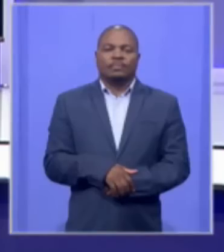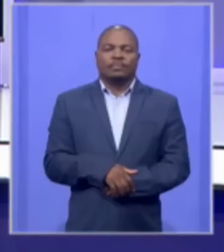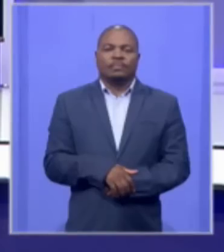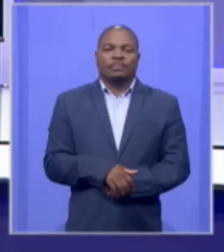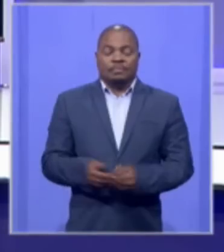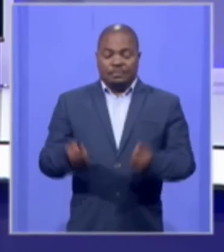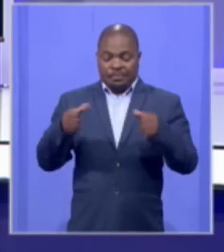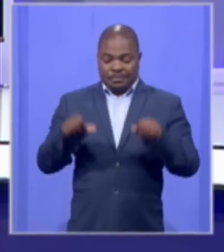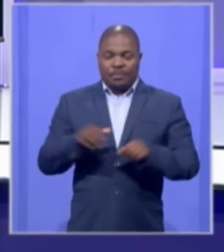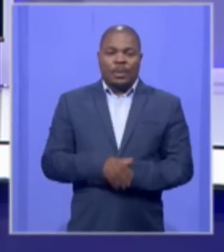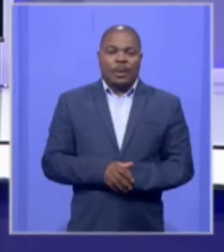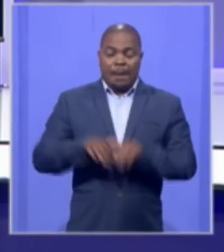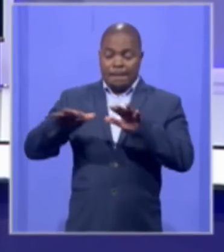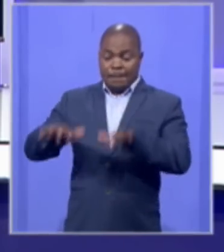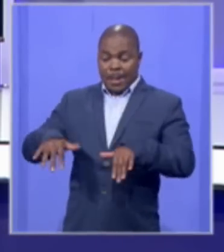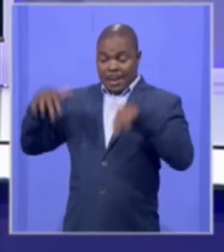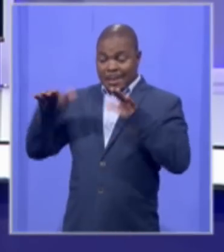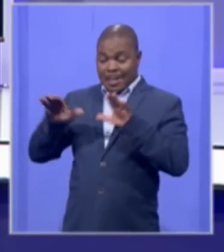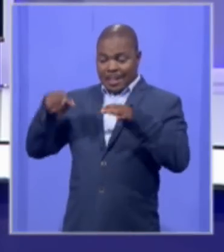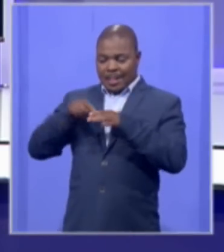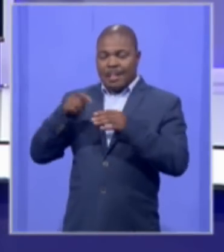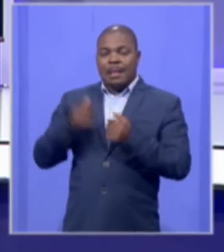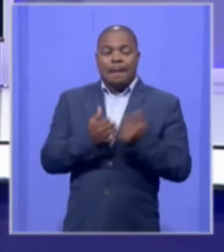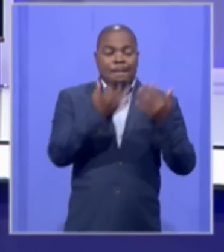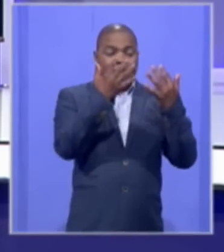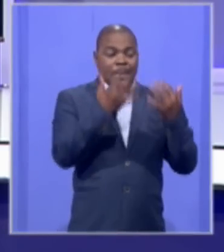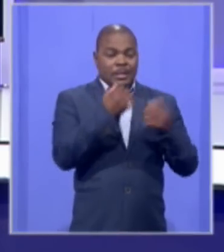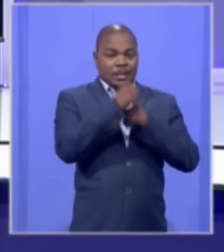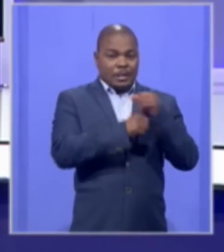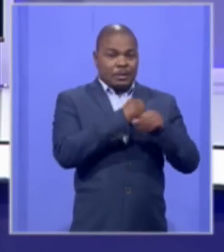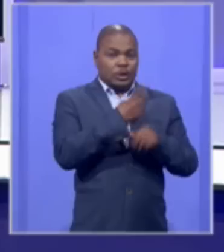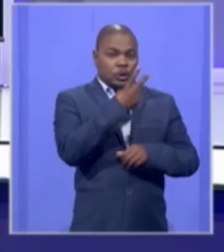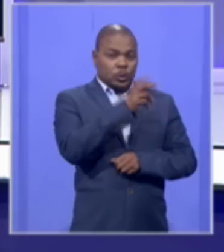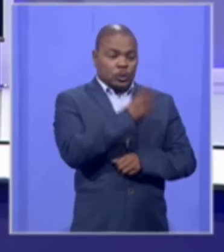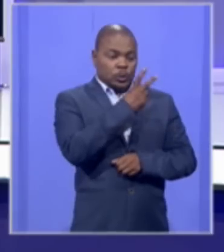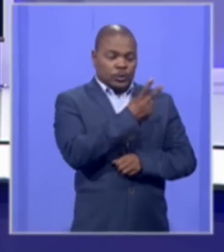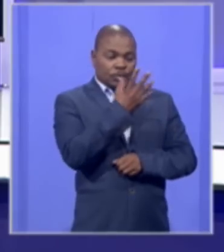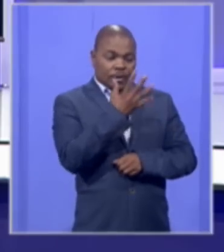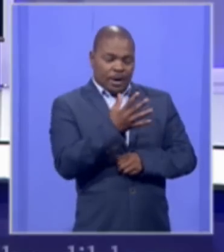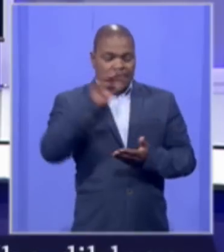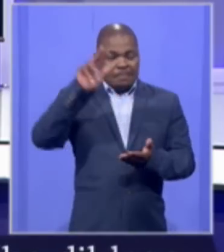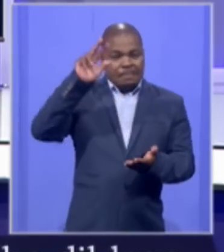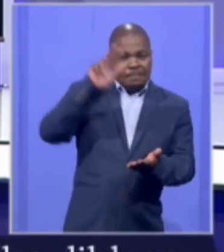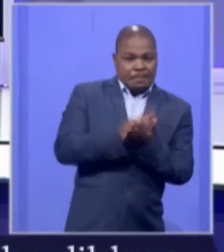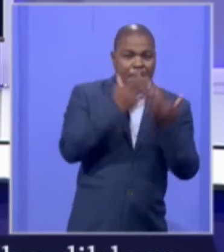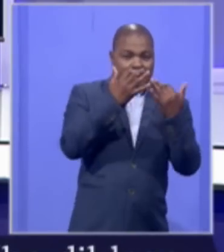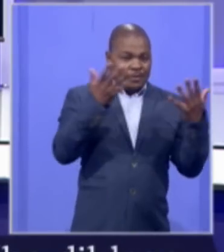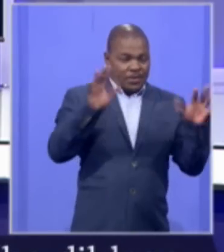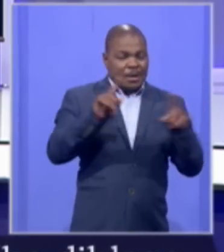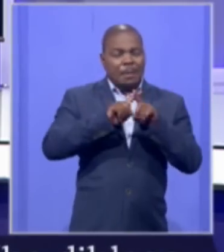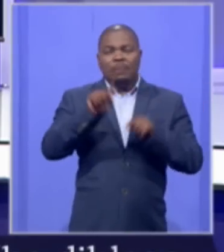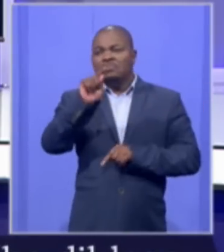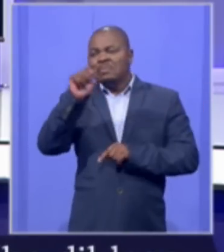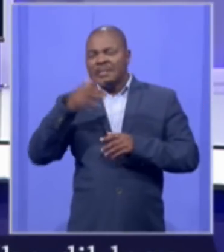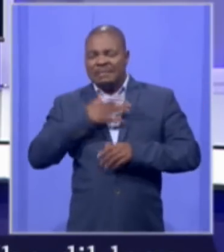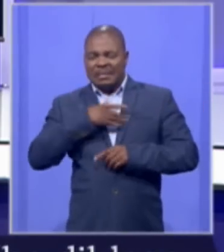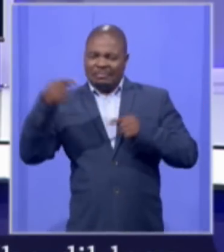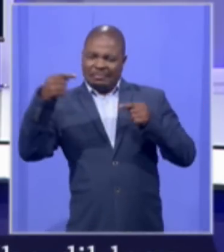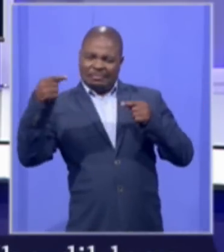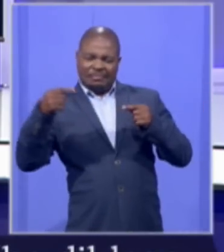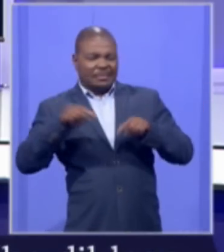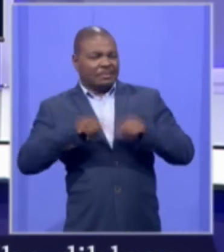Ka go le lengwe le ge Parlamente e fetišitše tekanyetšo ya ngwaga wa ditšhelete wa 2025 maikutlo ke a wa fapanego ka ge mekgatlo ye